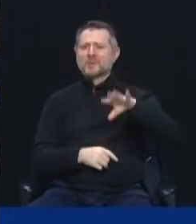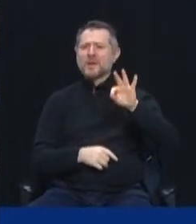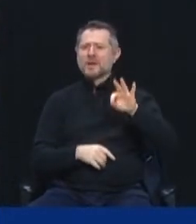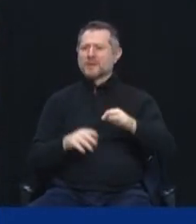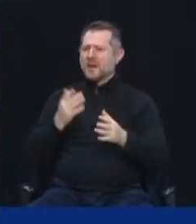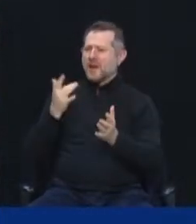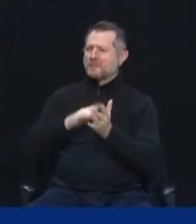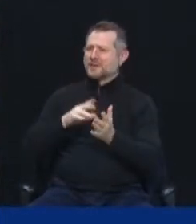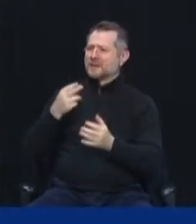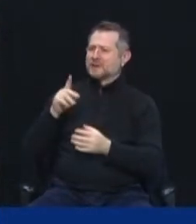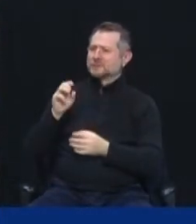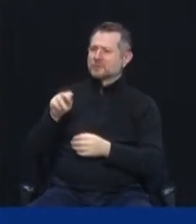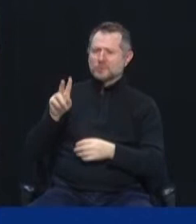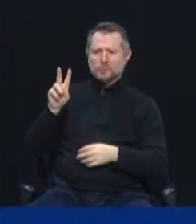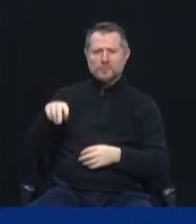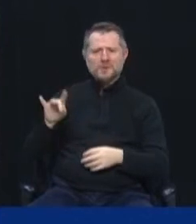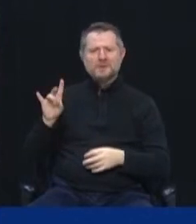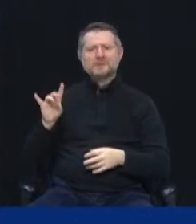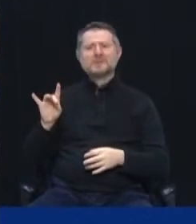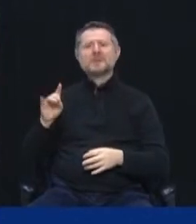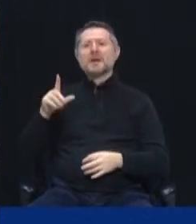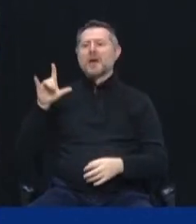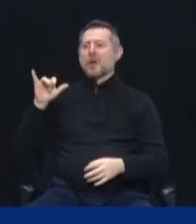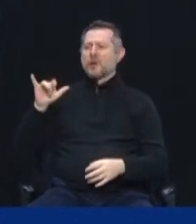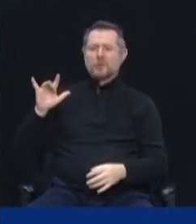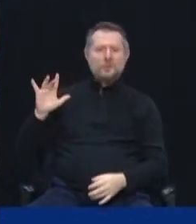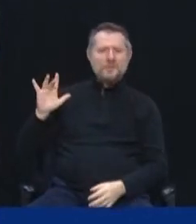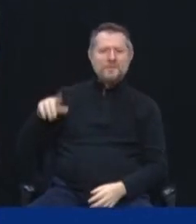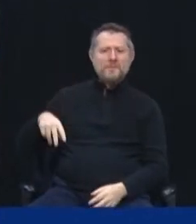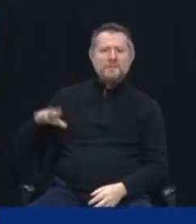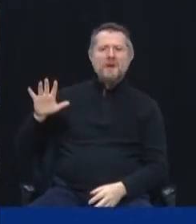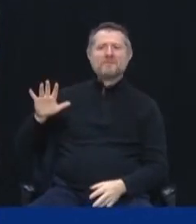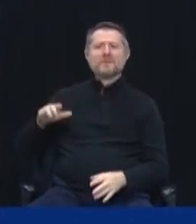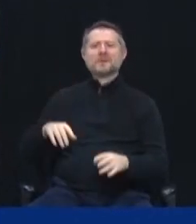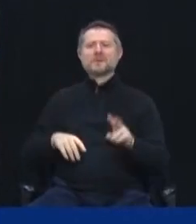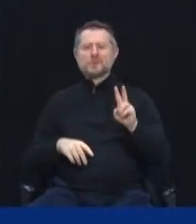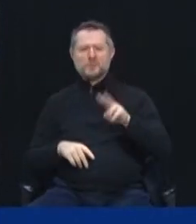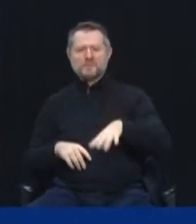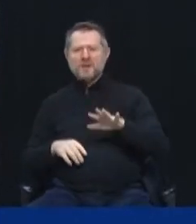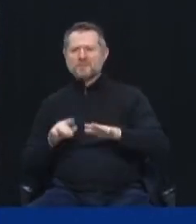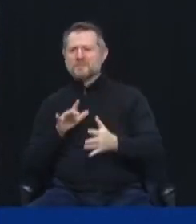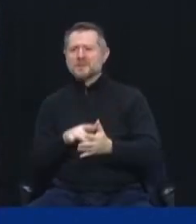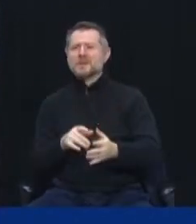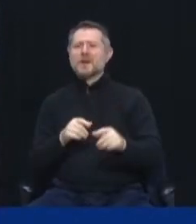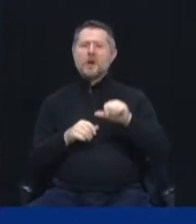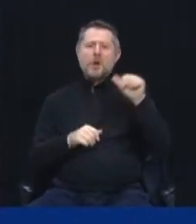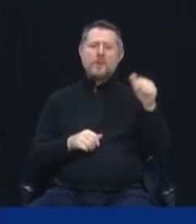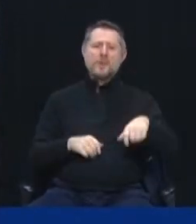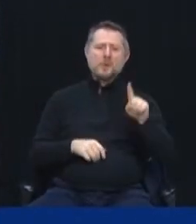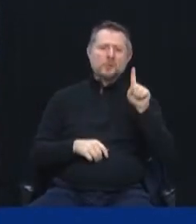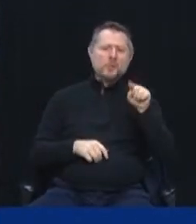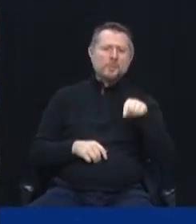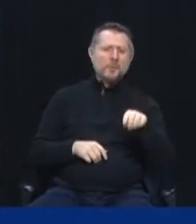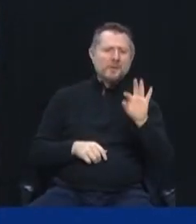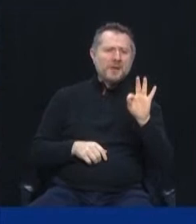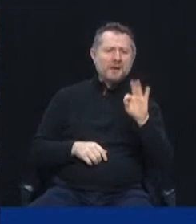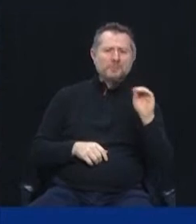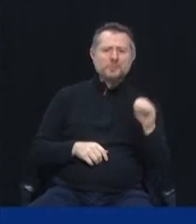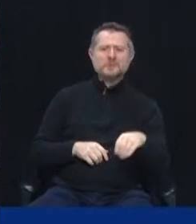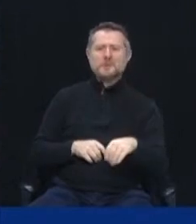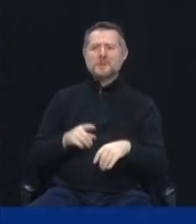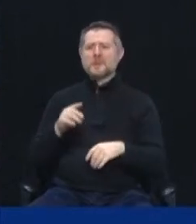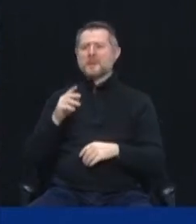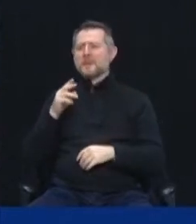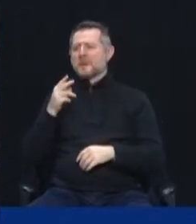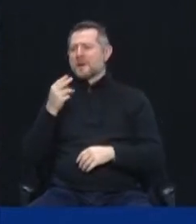Island, 2.5%, New York City, 2.5%, Capital Region, 1.9%, Central New York, 1.5%, Mohawk Valley, 1.5%,